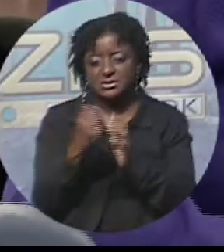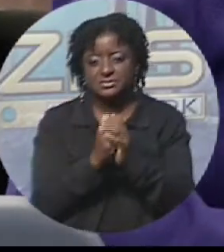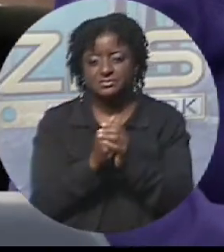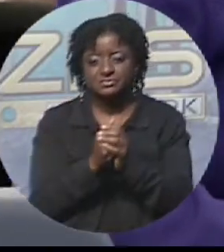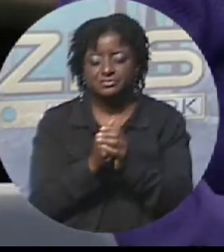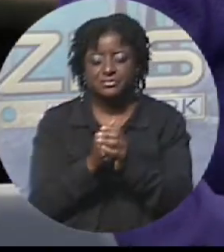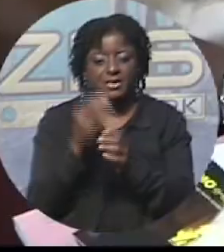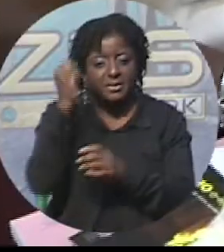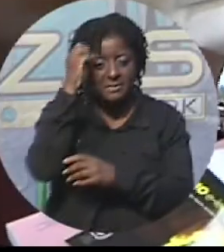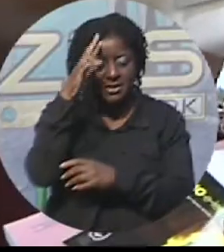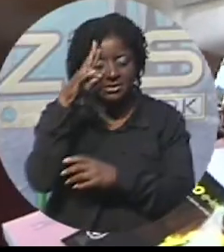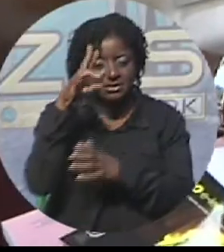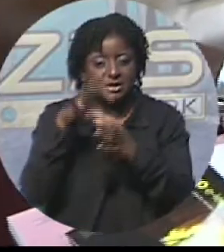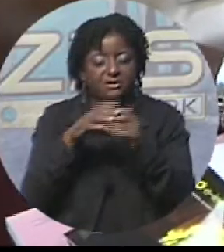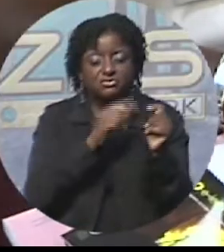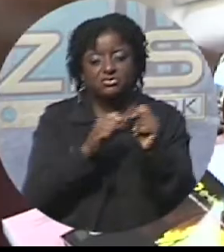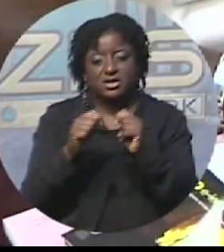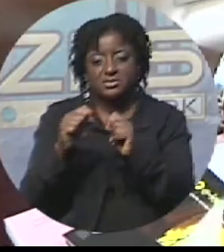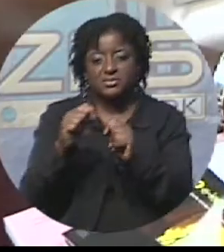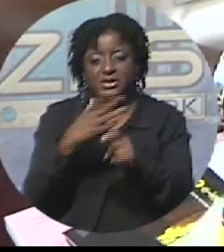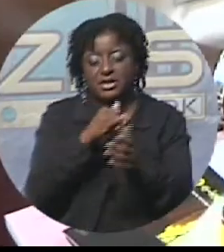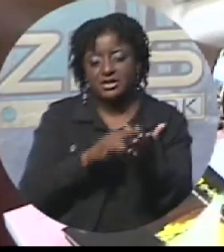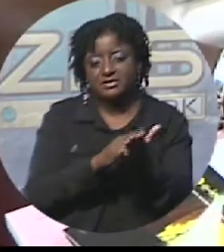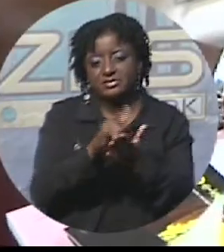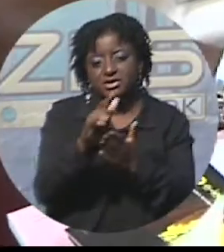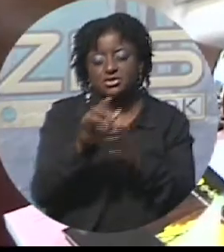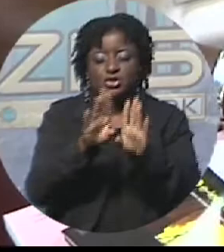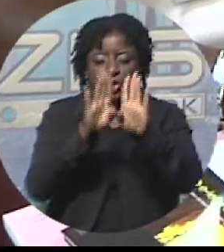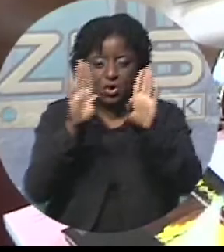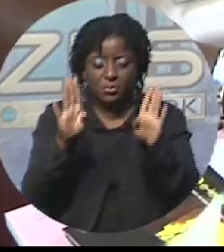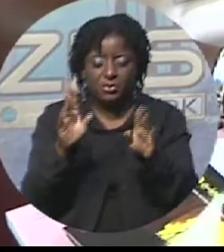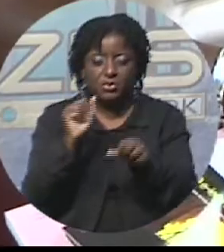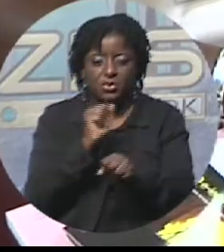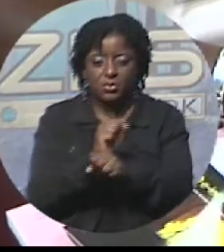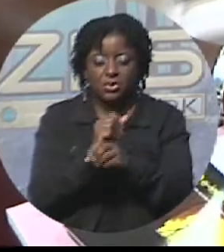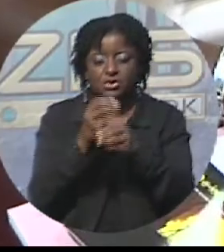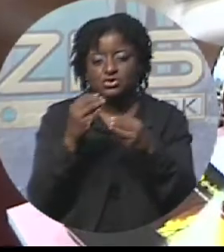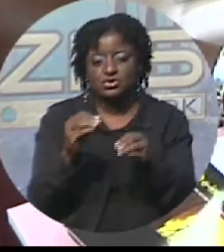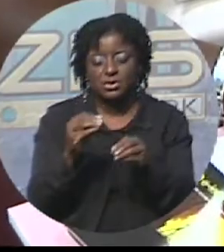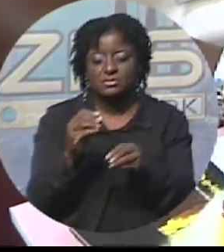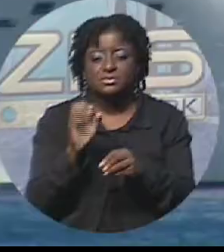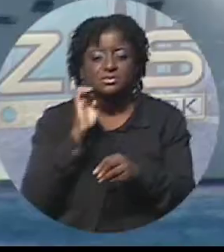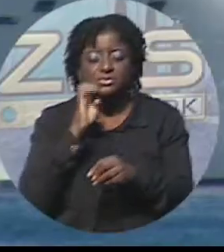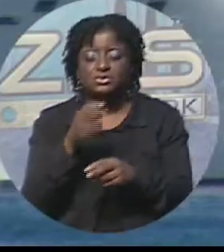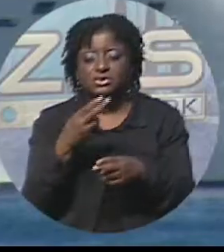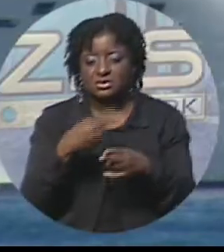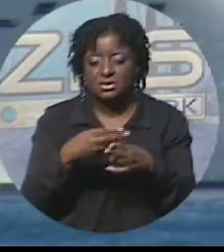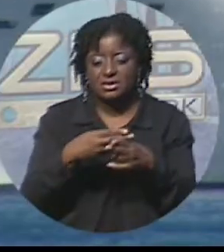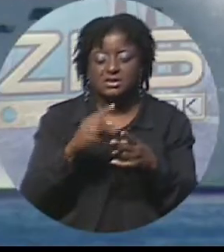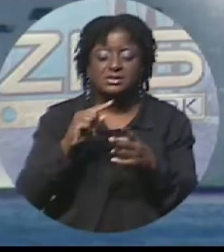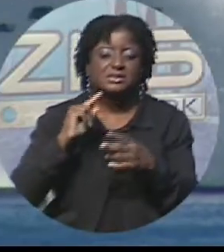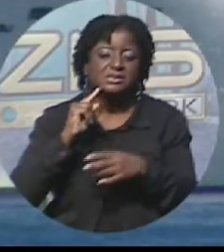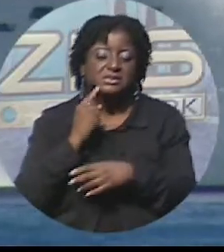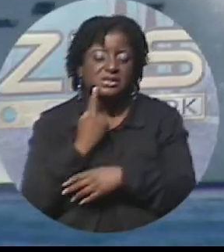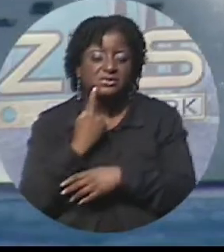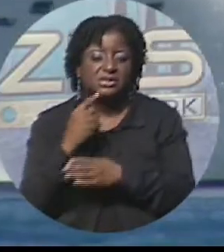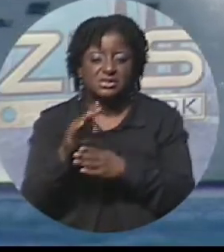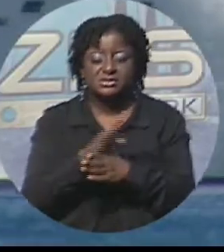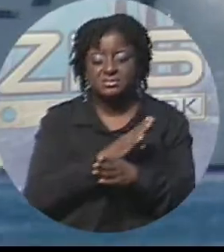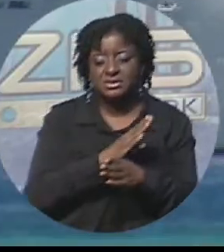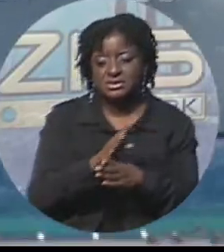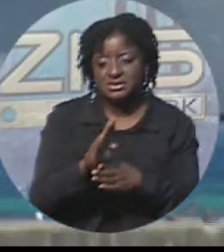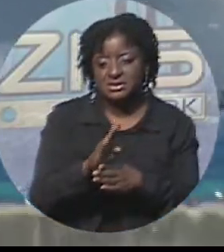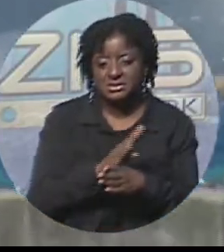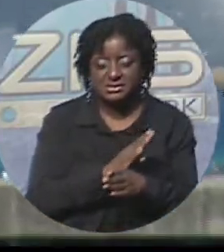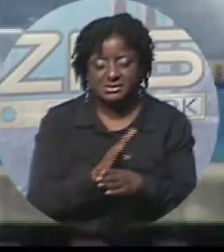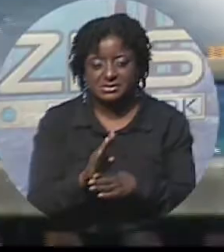Martin, officially opened the workshop and underscored it as serious business. Even though fostering a culture of safety in